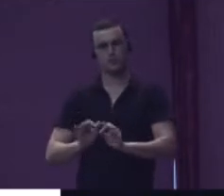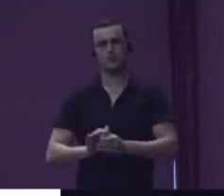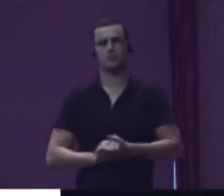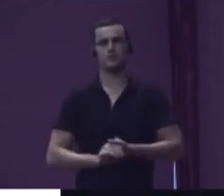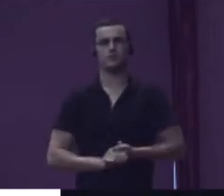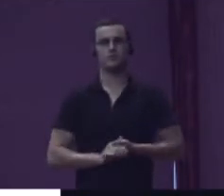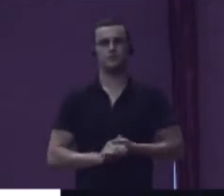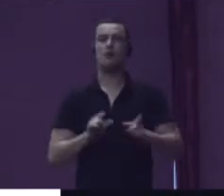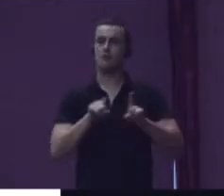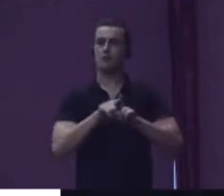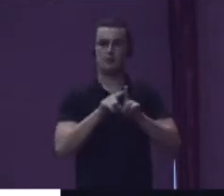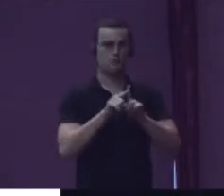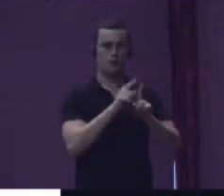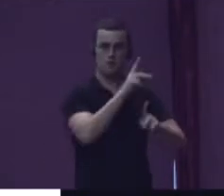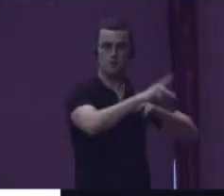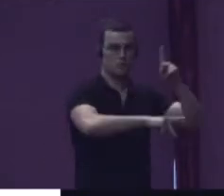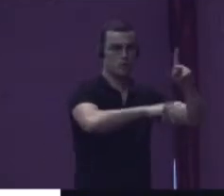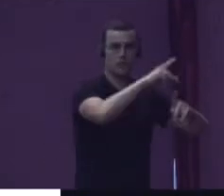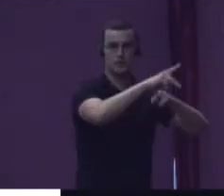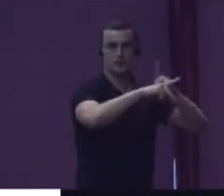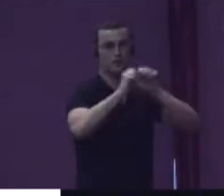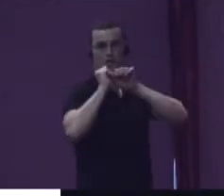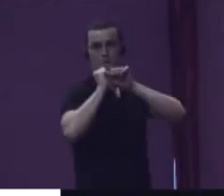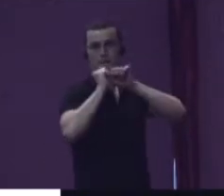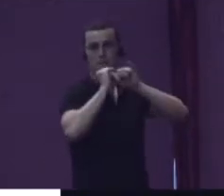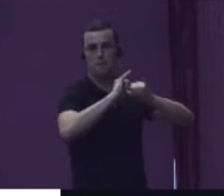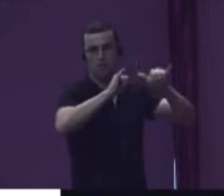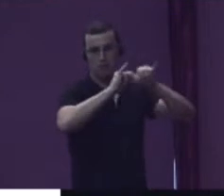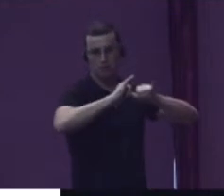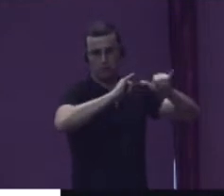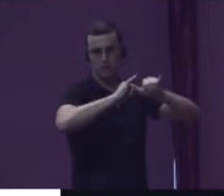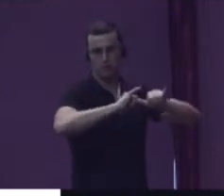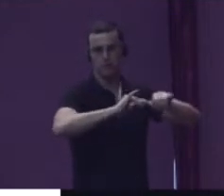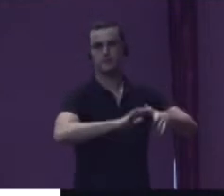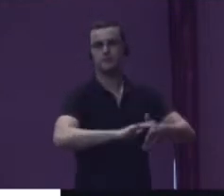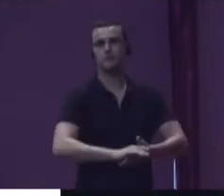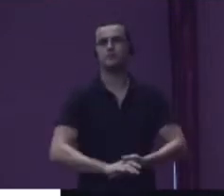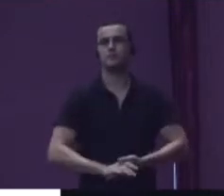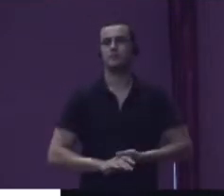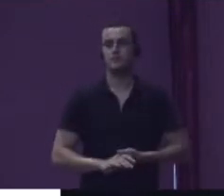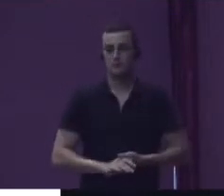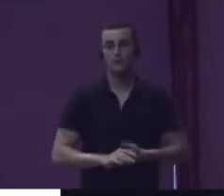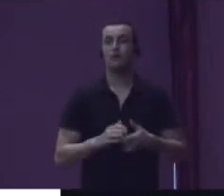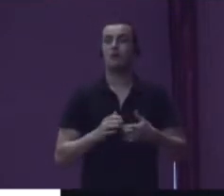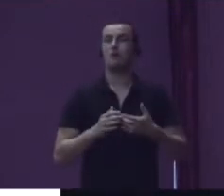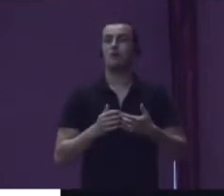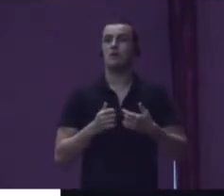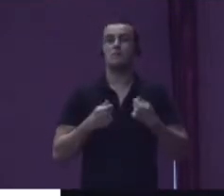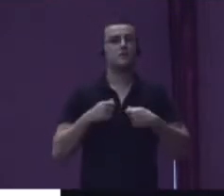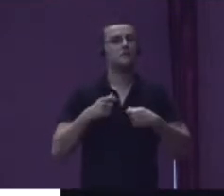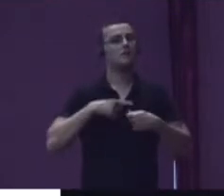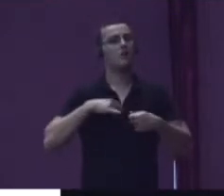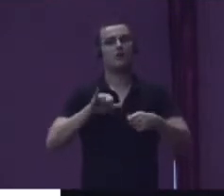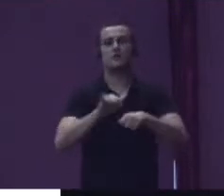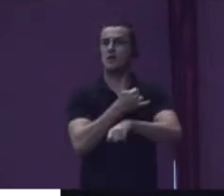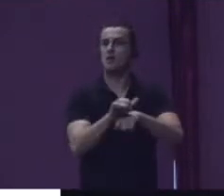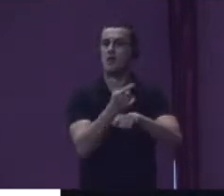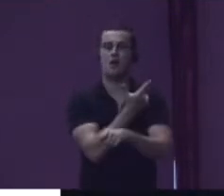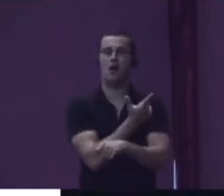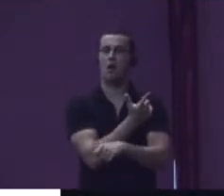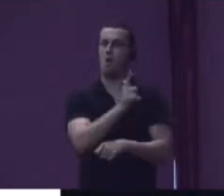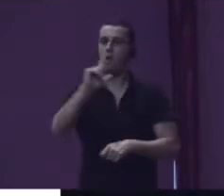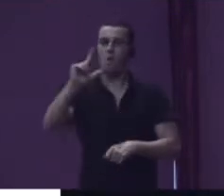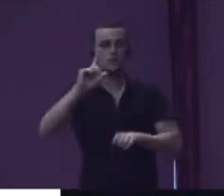And so that has had a sharp impact with the pushing